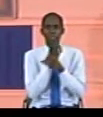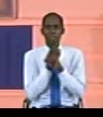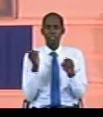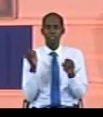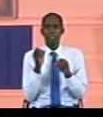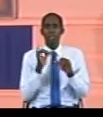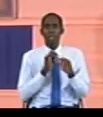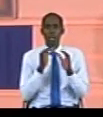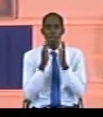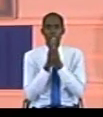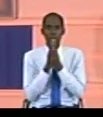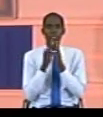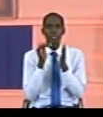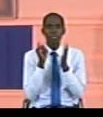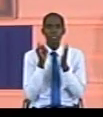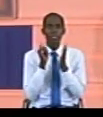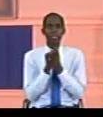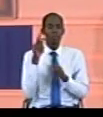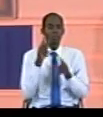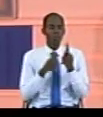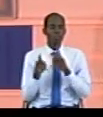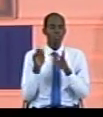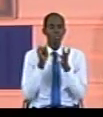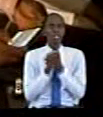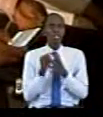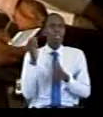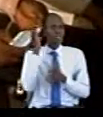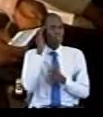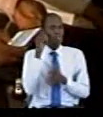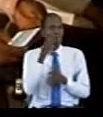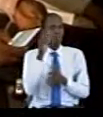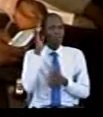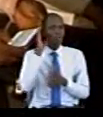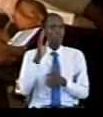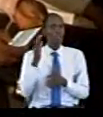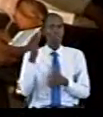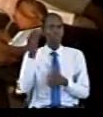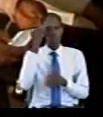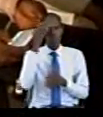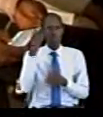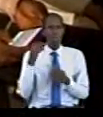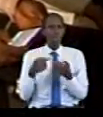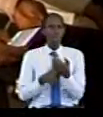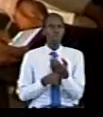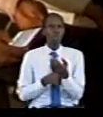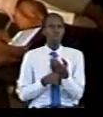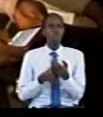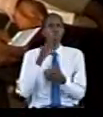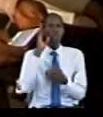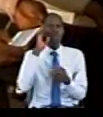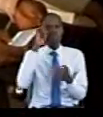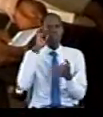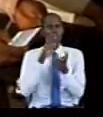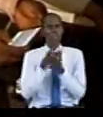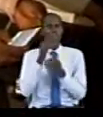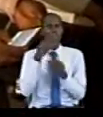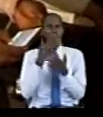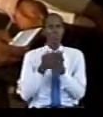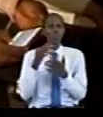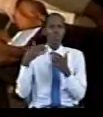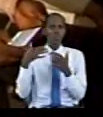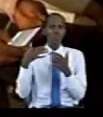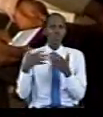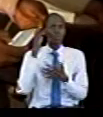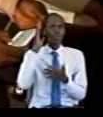the people that listen to you, they will hear the gospel. They'll believe the good news. They will repent of their